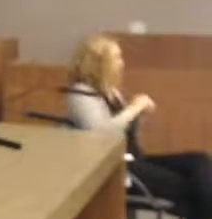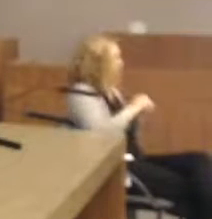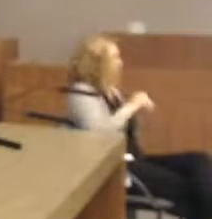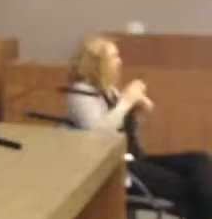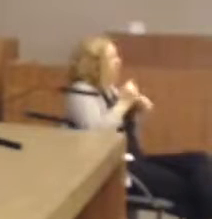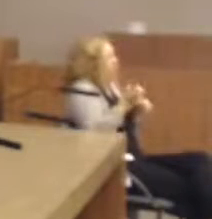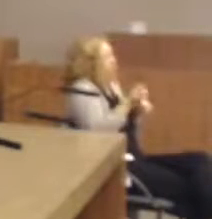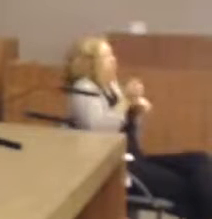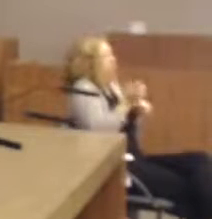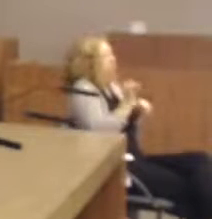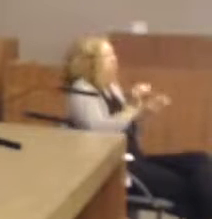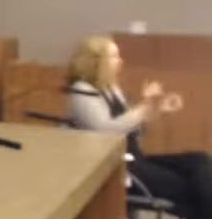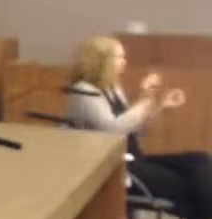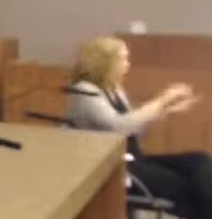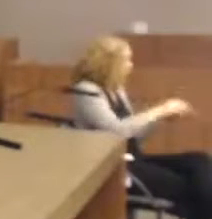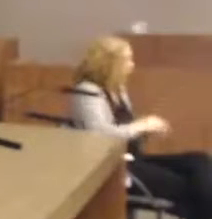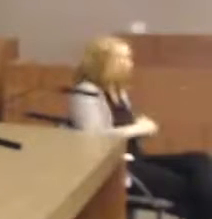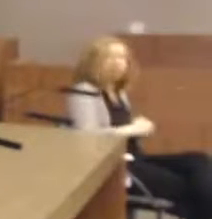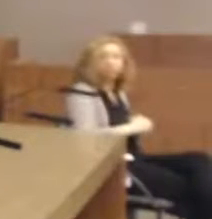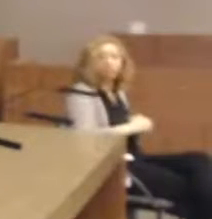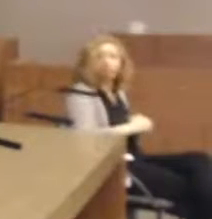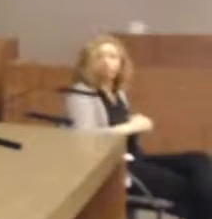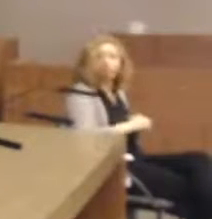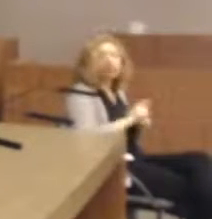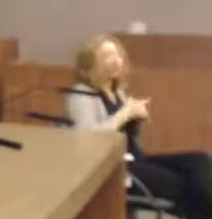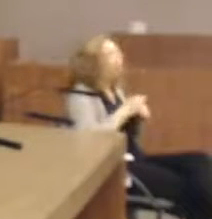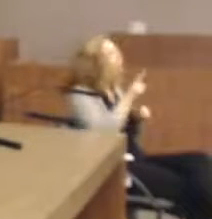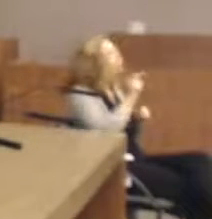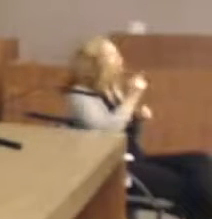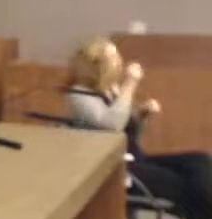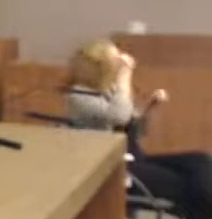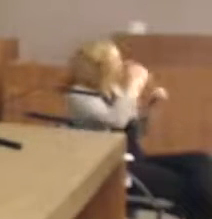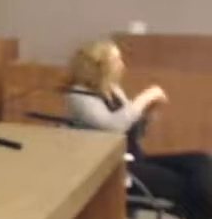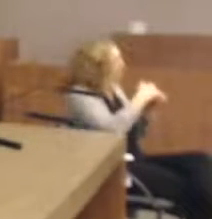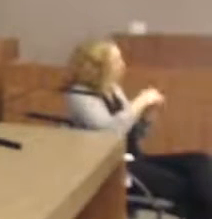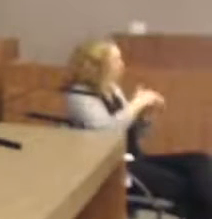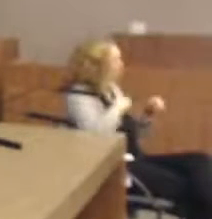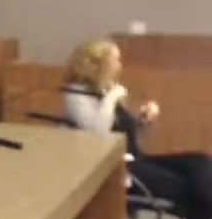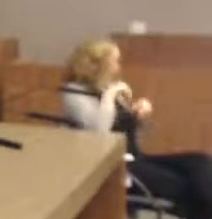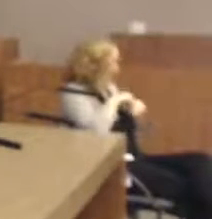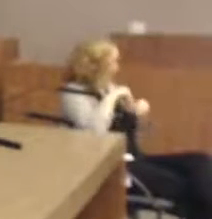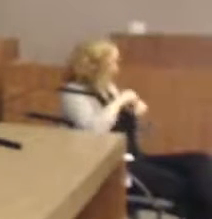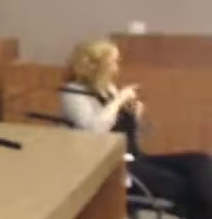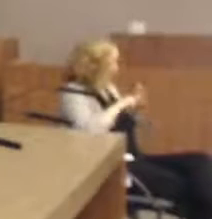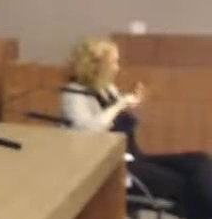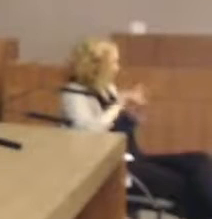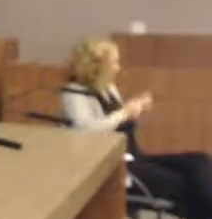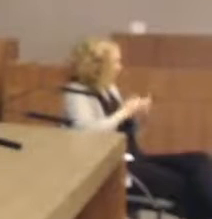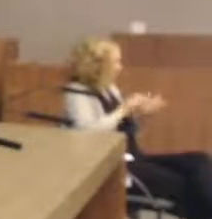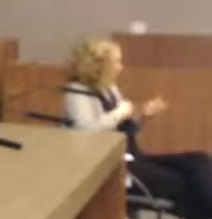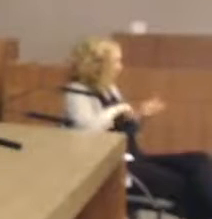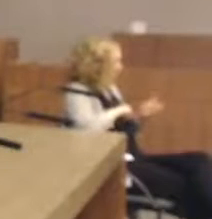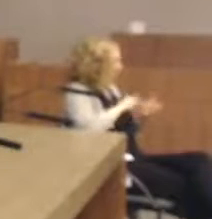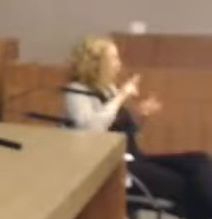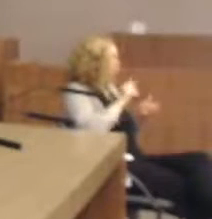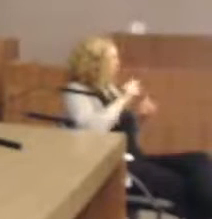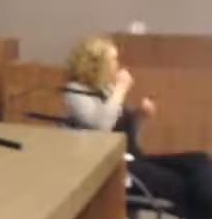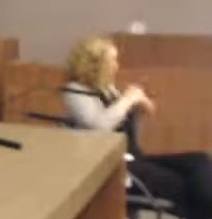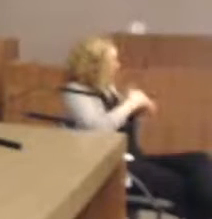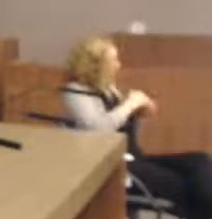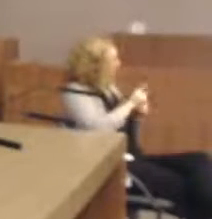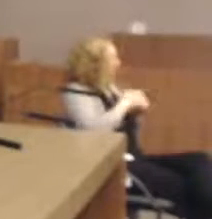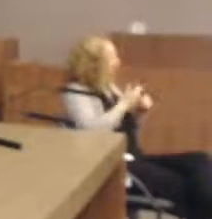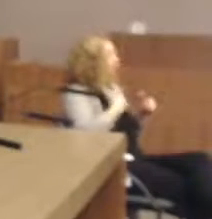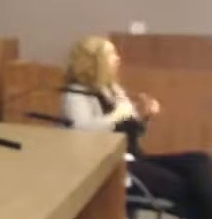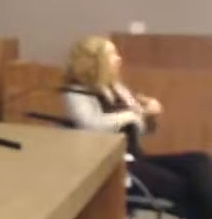trauma. Right, and then re-experiencing. So we have internal factors that can cause us to re-experience the event, and we have